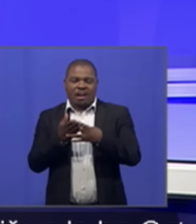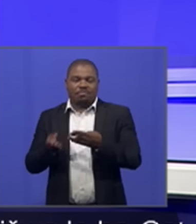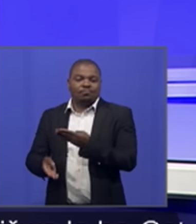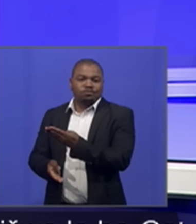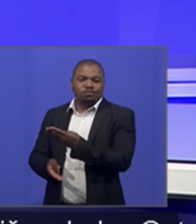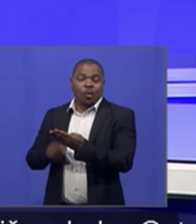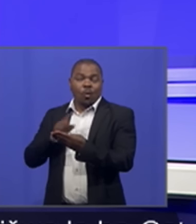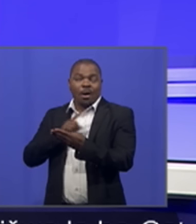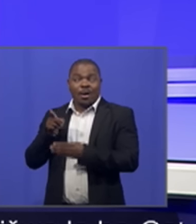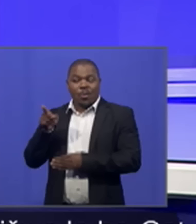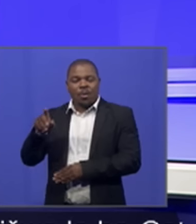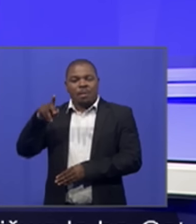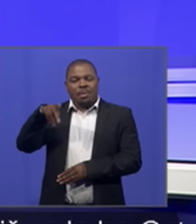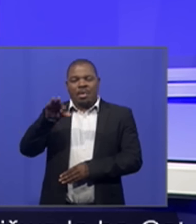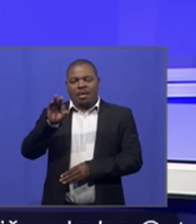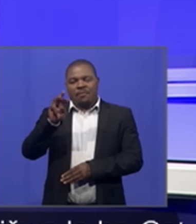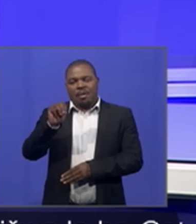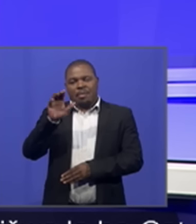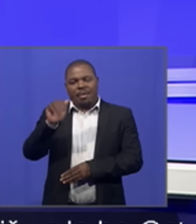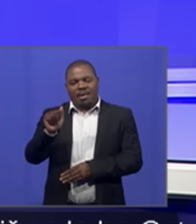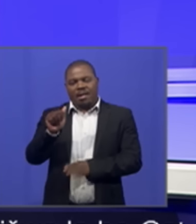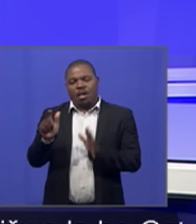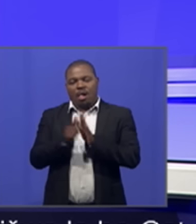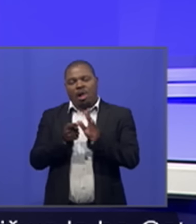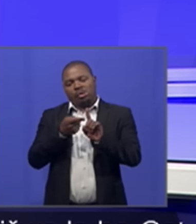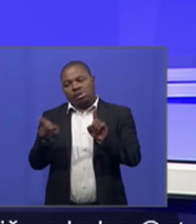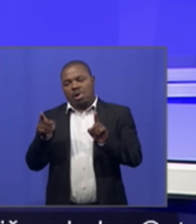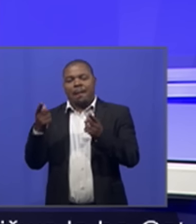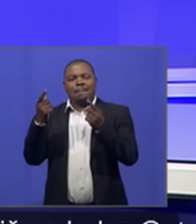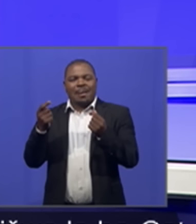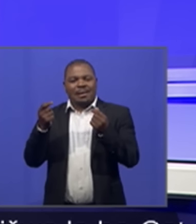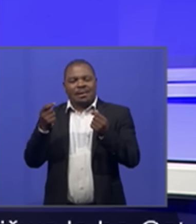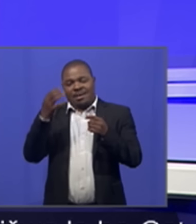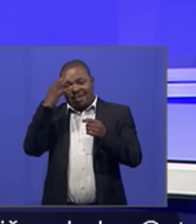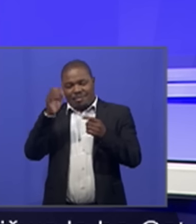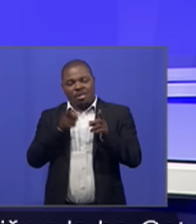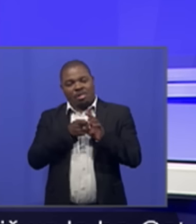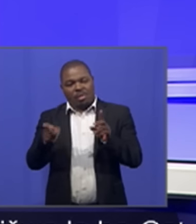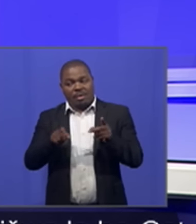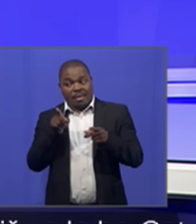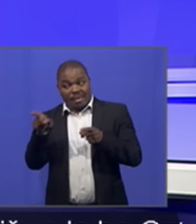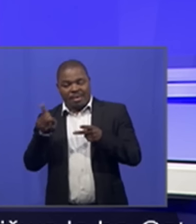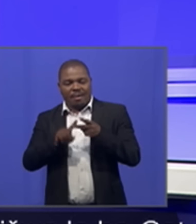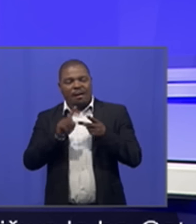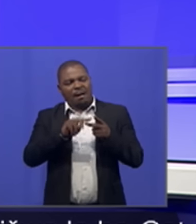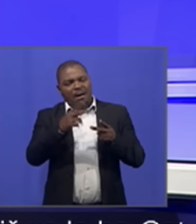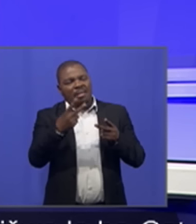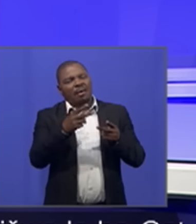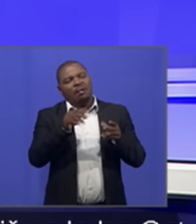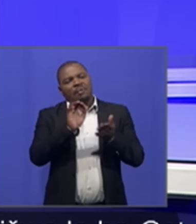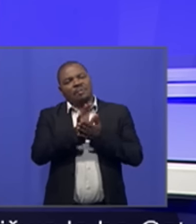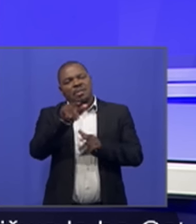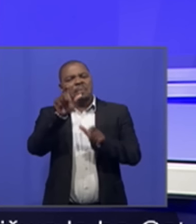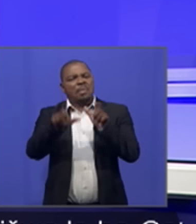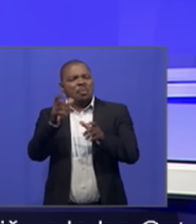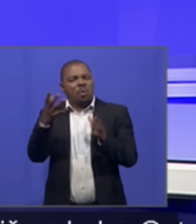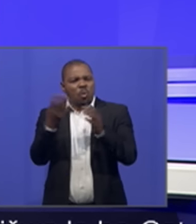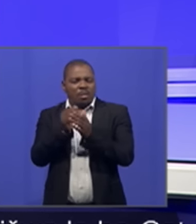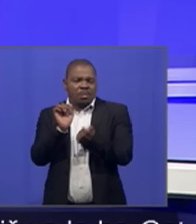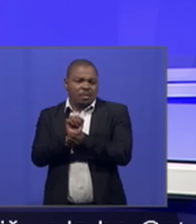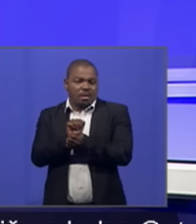tshela molao wa taolo ya matlotlo a mmušo. Seo se arogantšha molato wa gagwe le wa balatofatšwa ka ena ba 15 bao ba